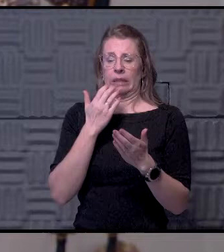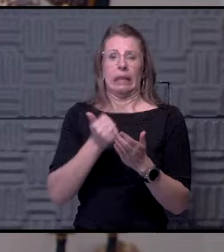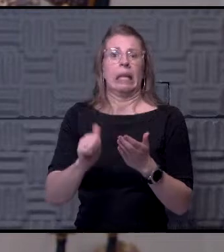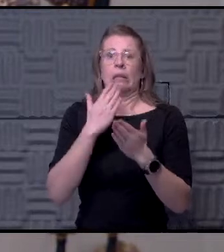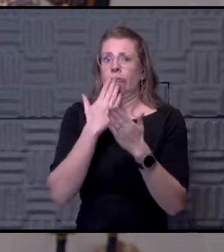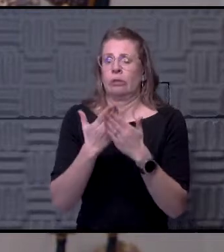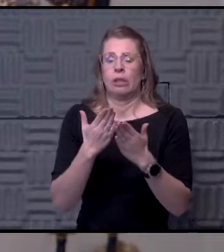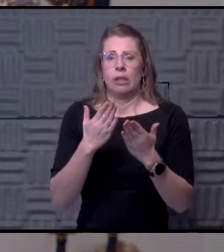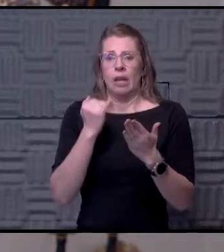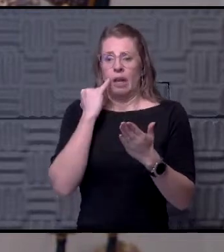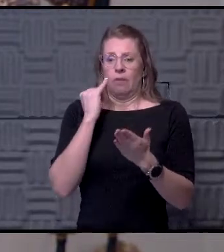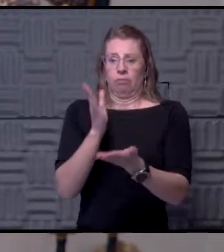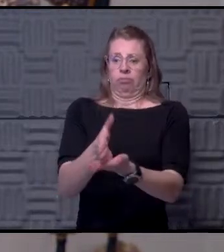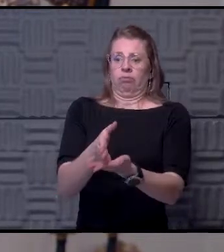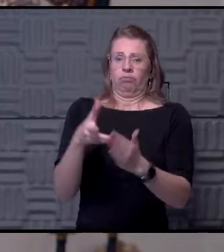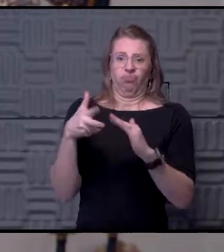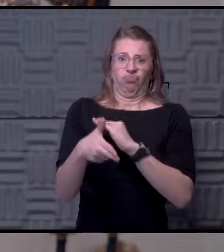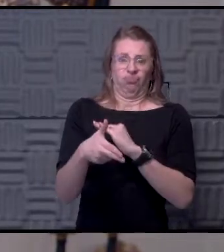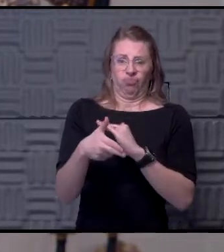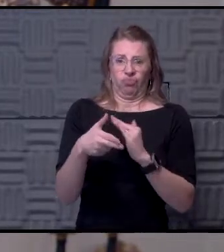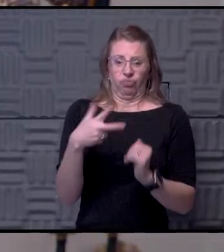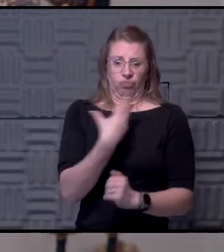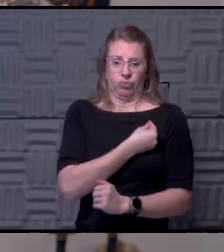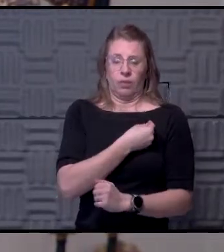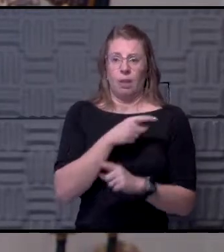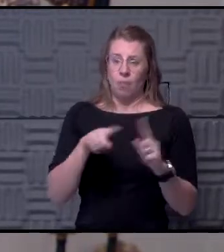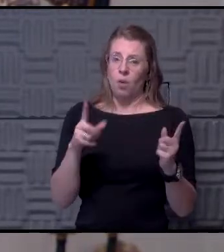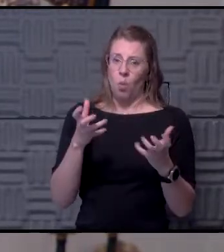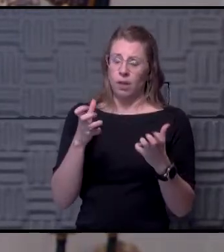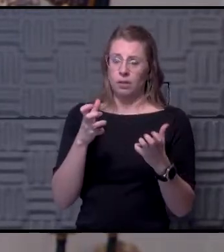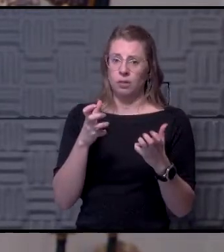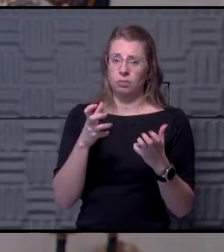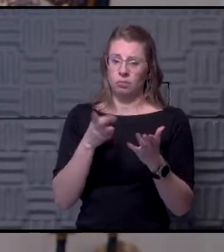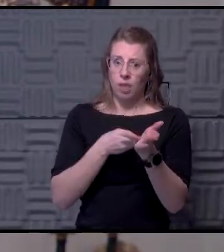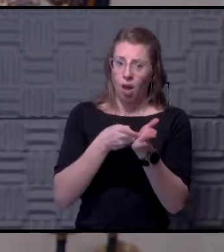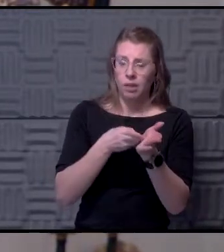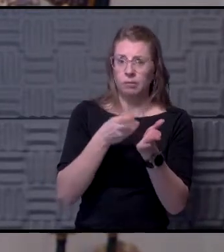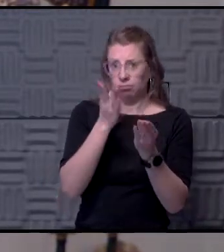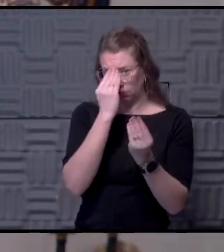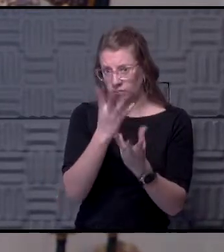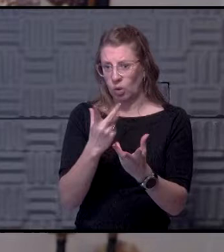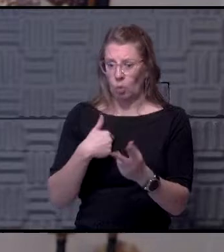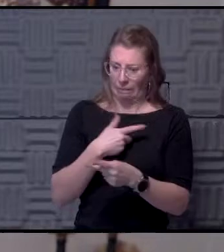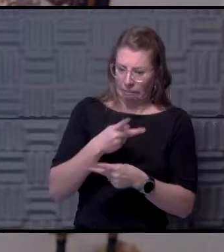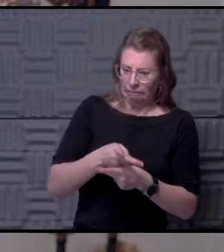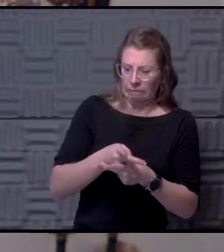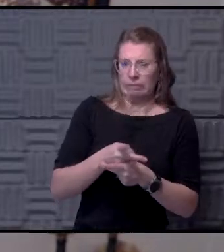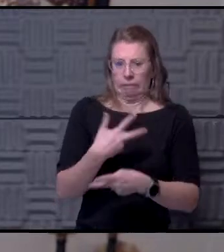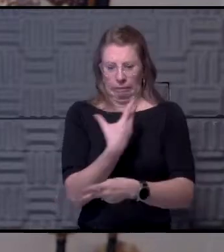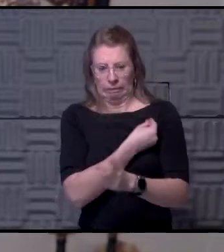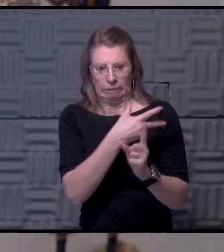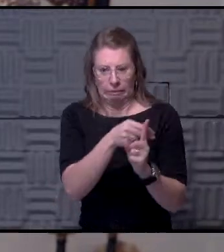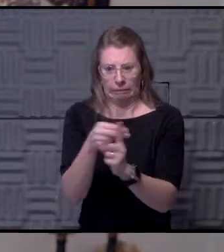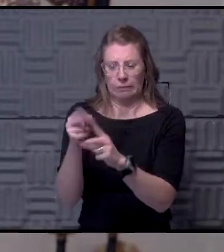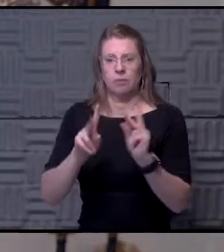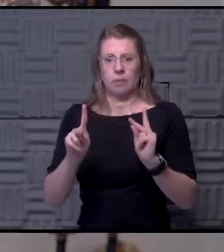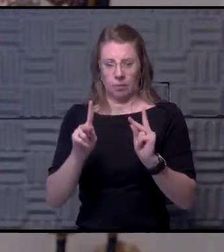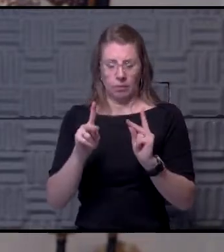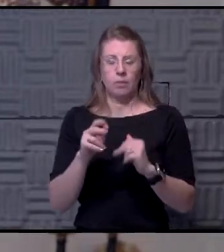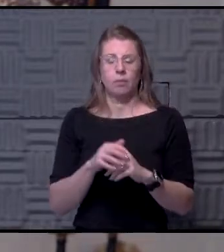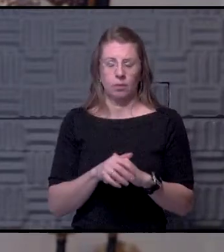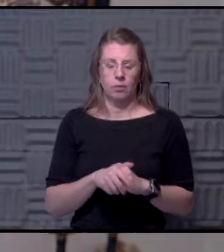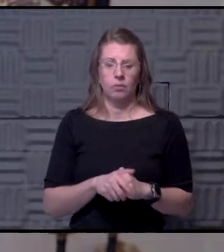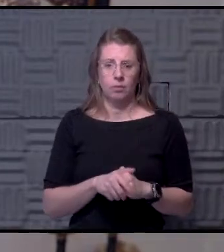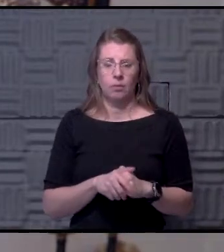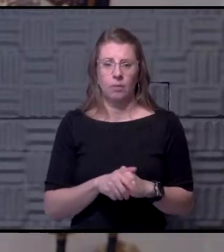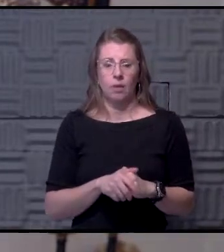do have to demonstrate that we're good stewards of it, and that's why we have to fix this data thing. We're going to require on those